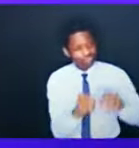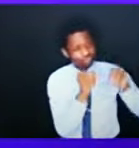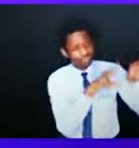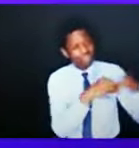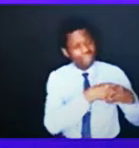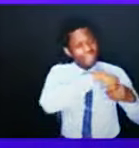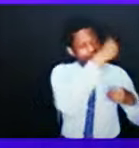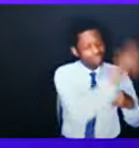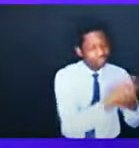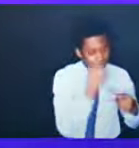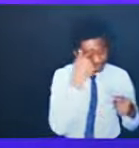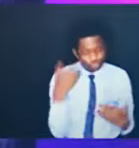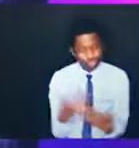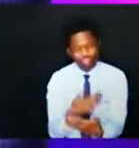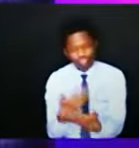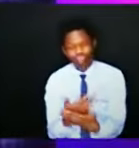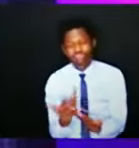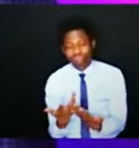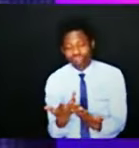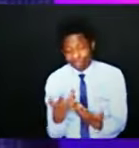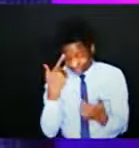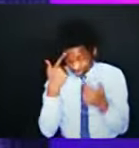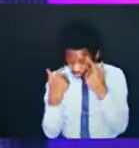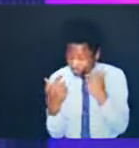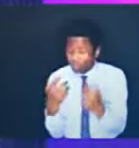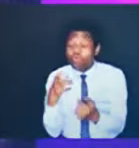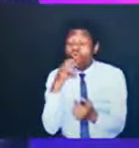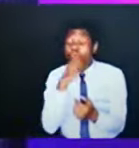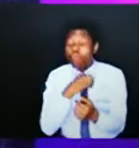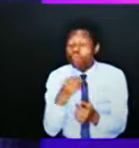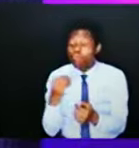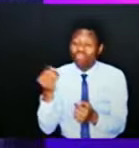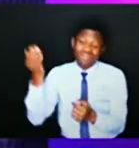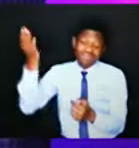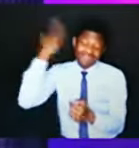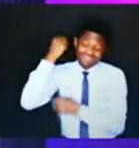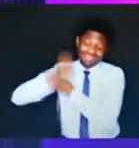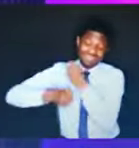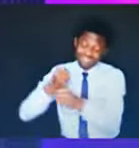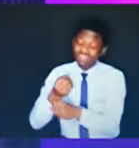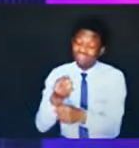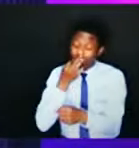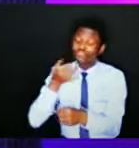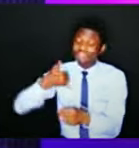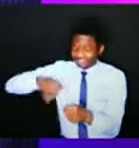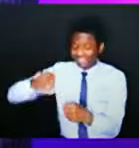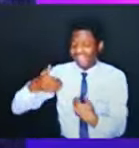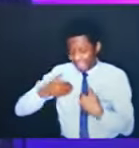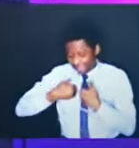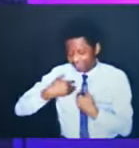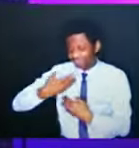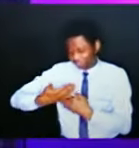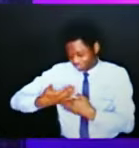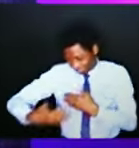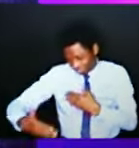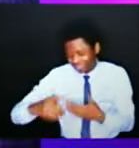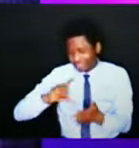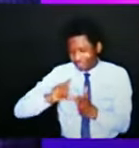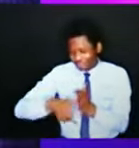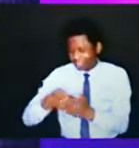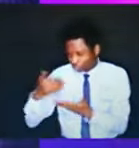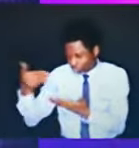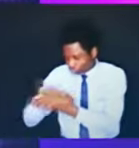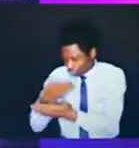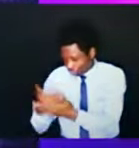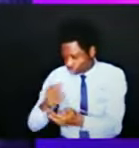for the new one. Na mube di akura de dada e chire achere na mube yi adada